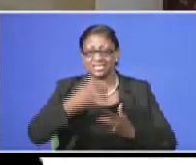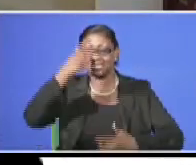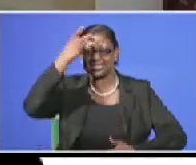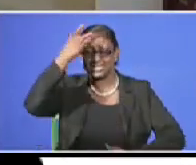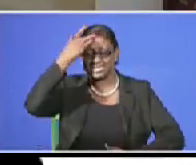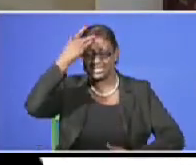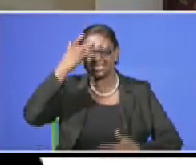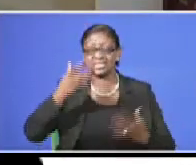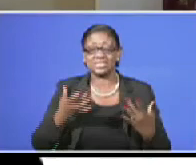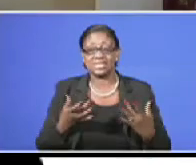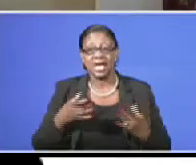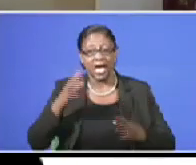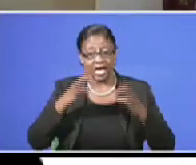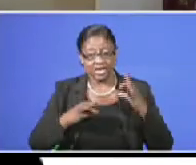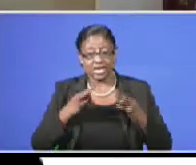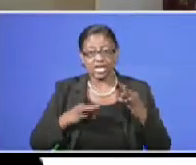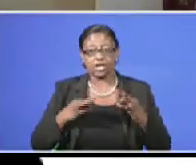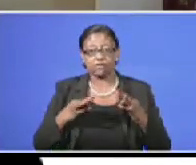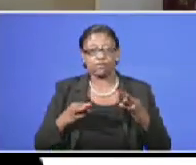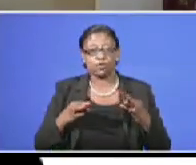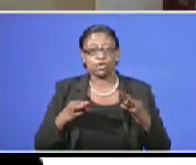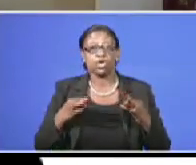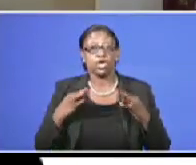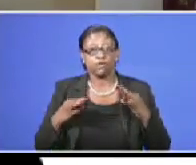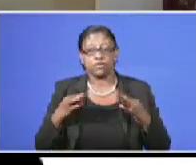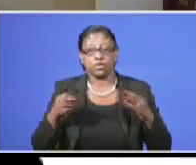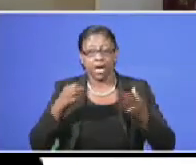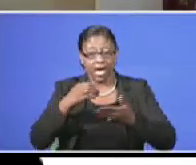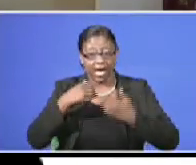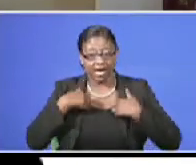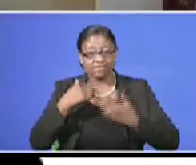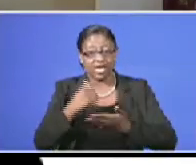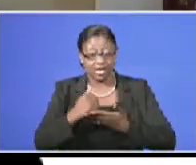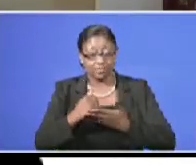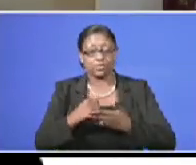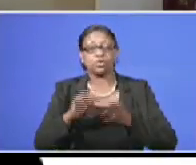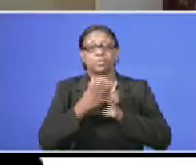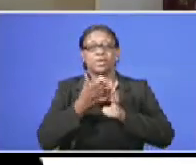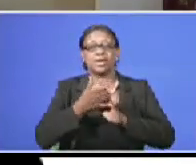the proper treatment, you can be and live a natural and a professional life.